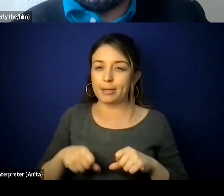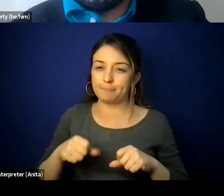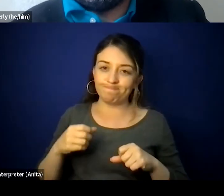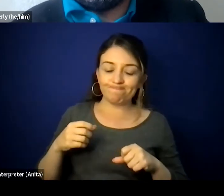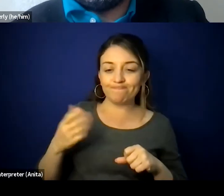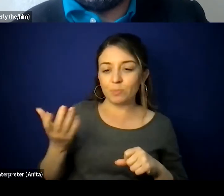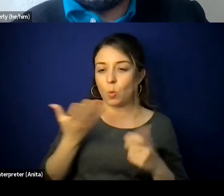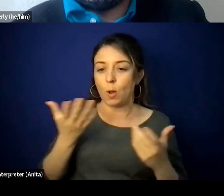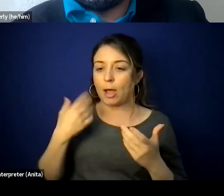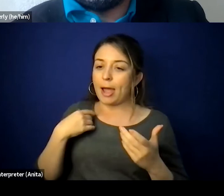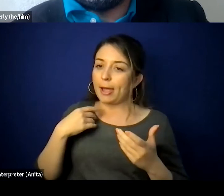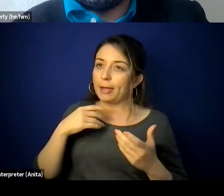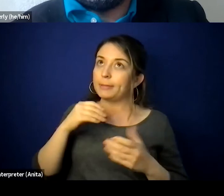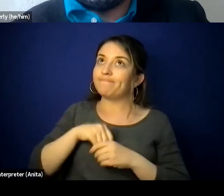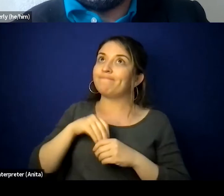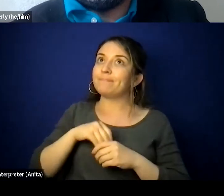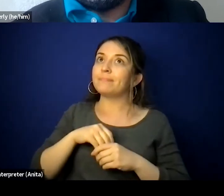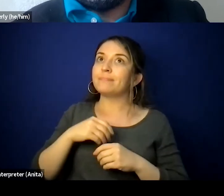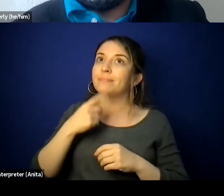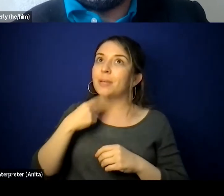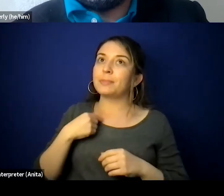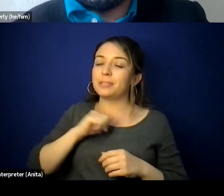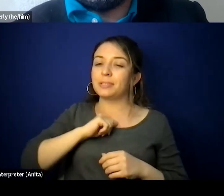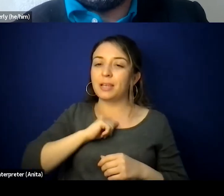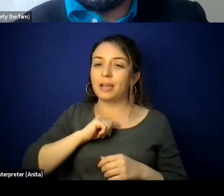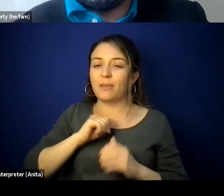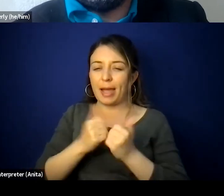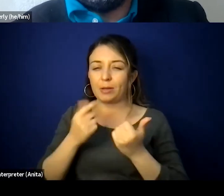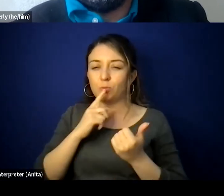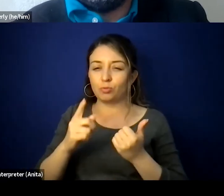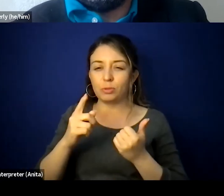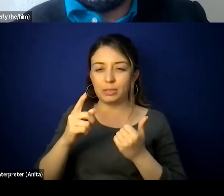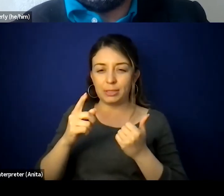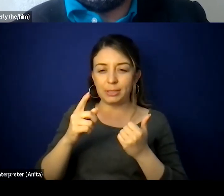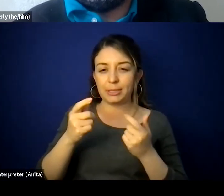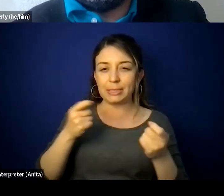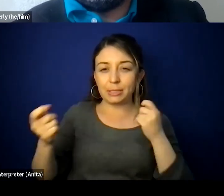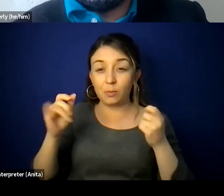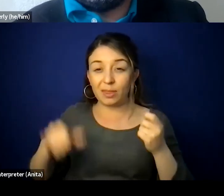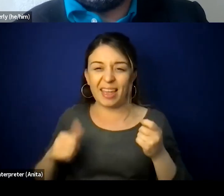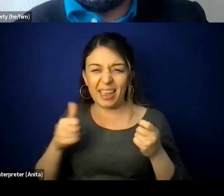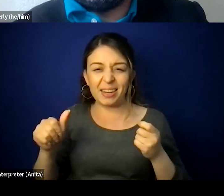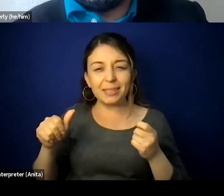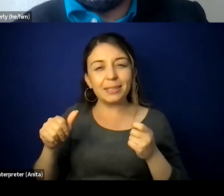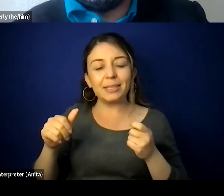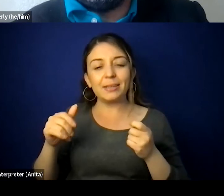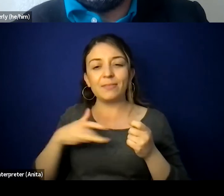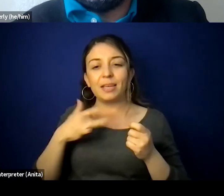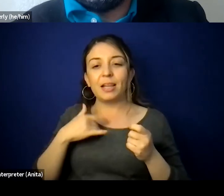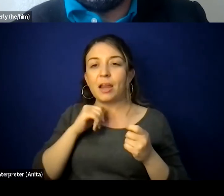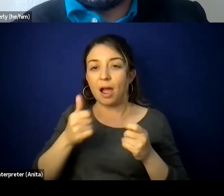of my way of weathering those kind of periods of discomfort, is to